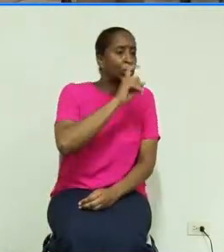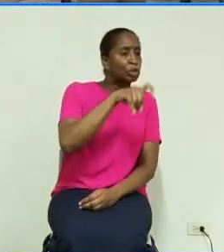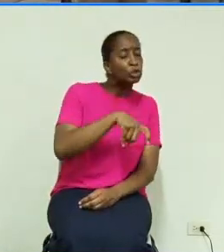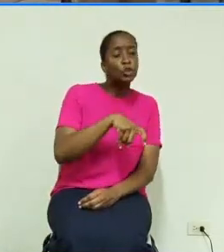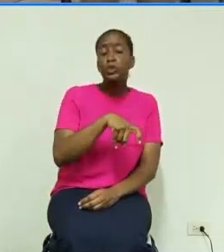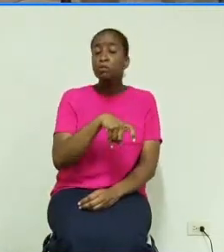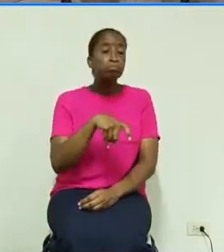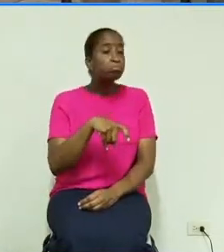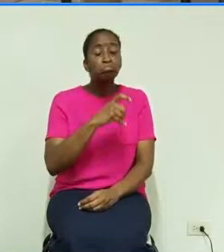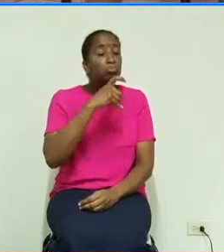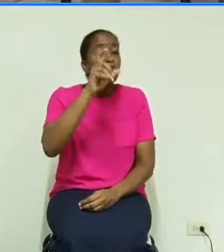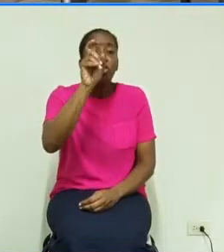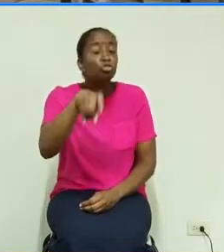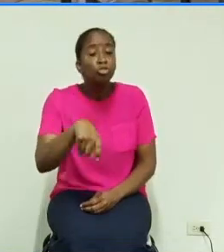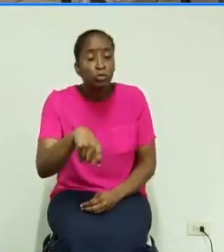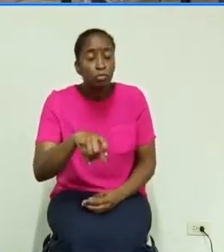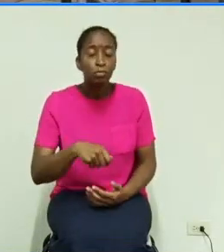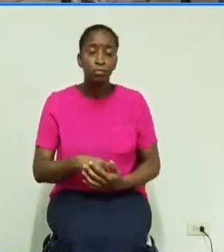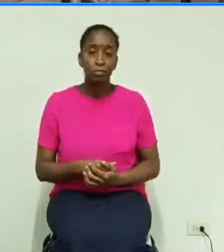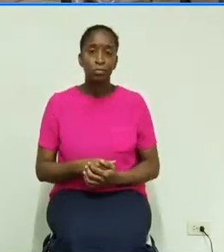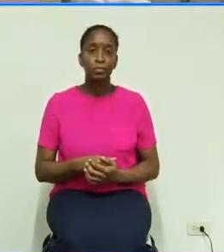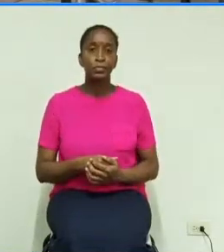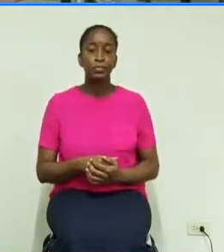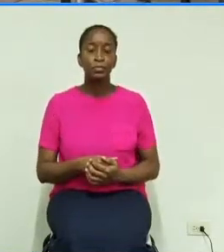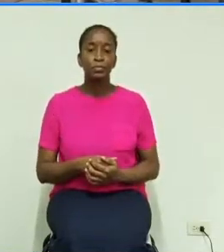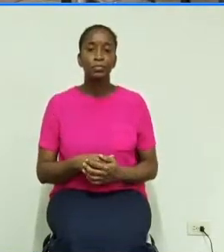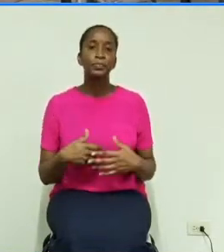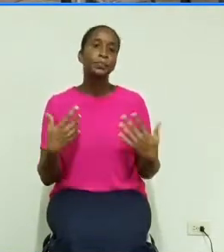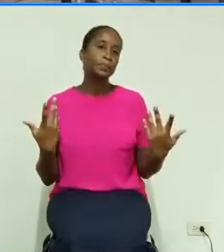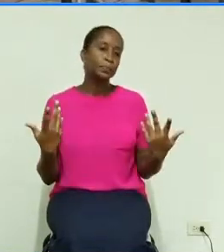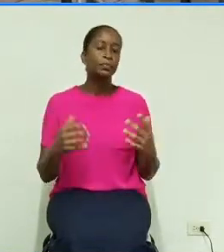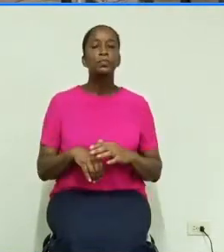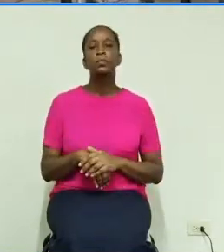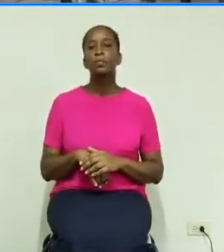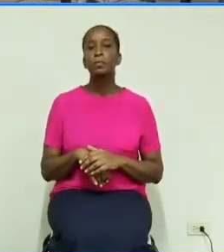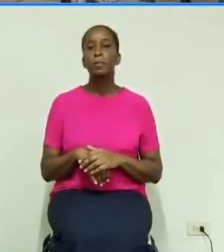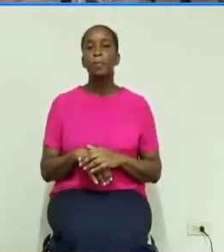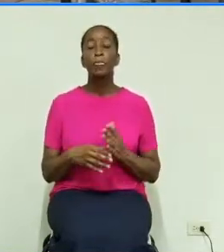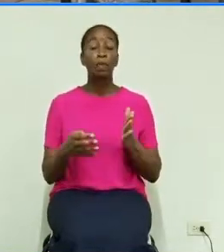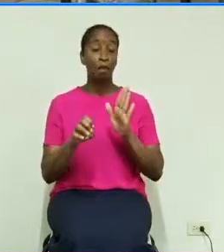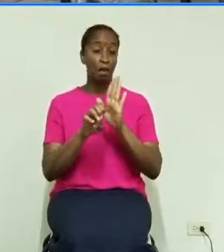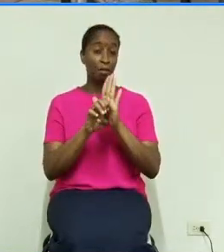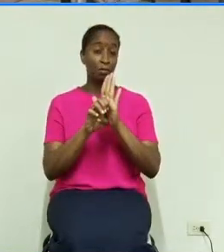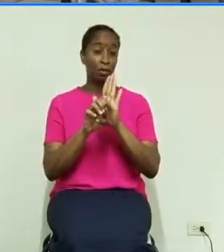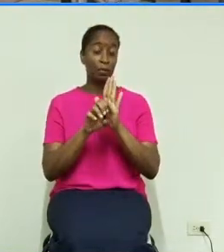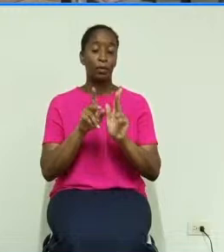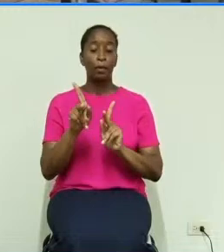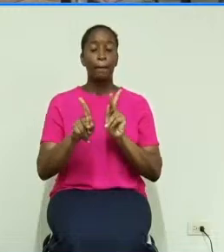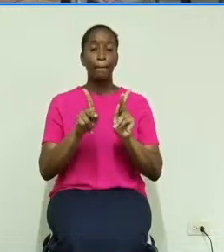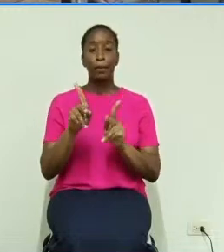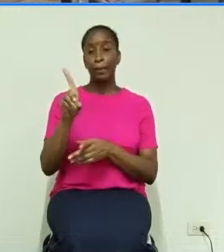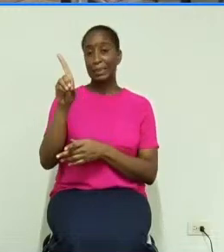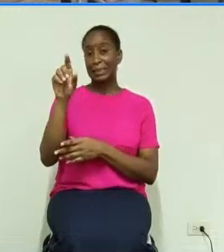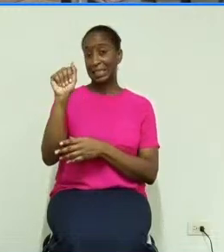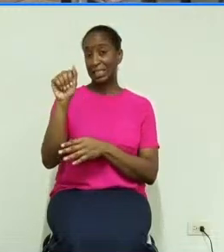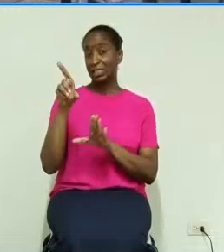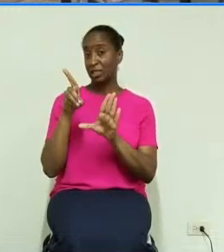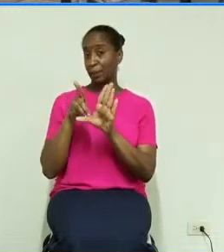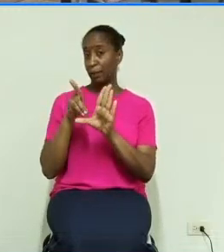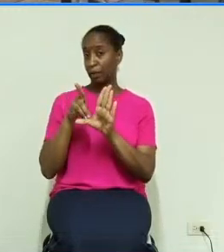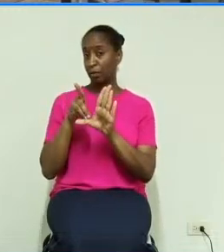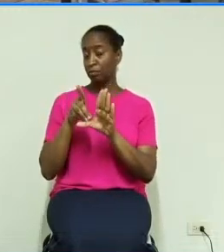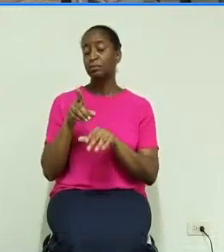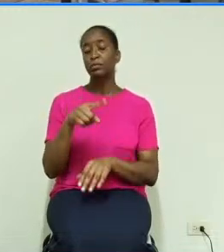because persons who live with disabilities, persons who are older, the youth and